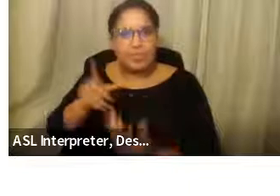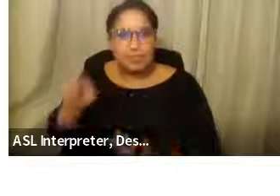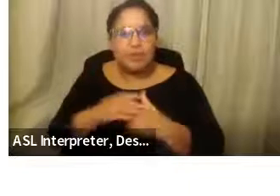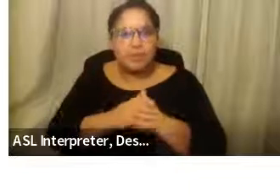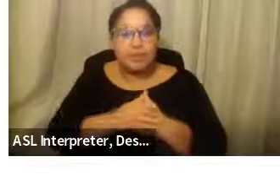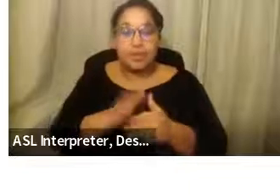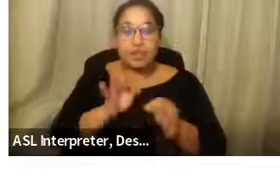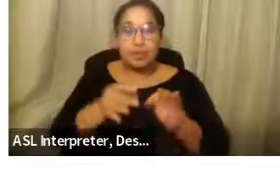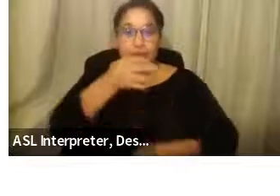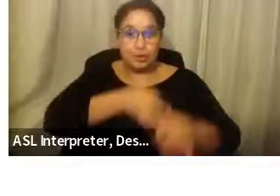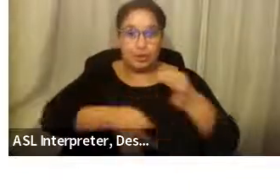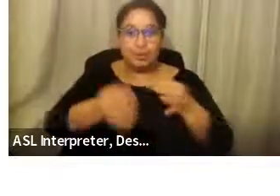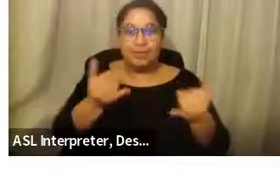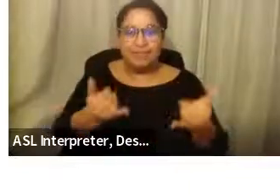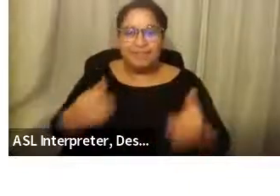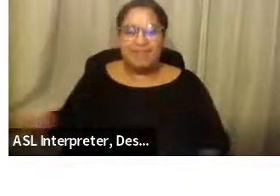switch.